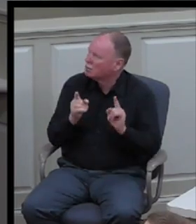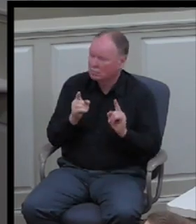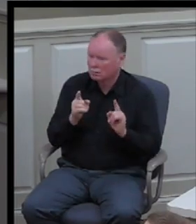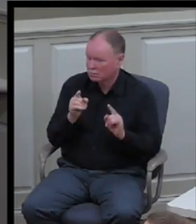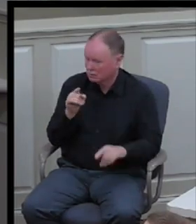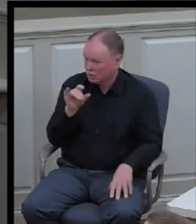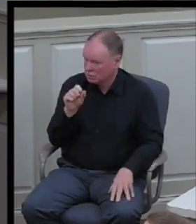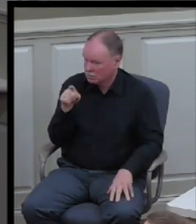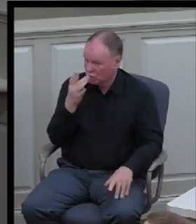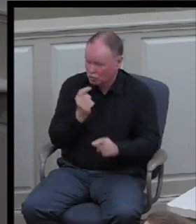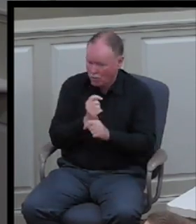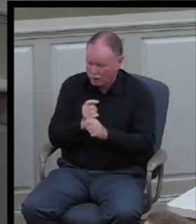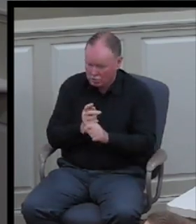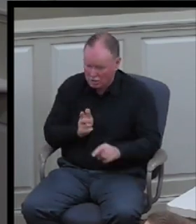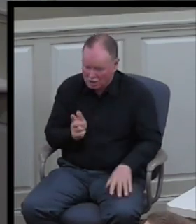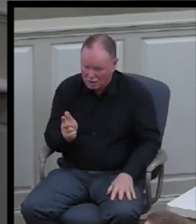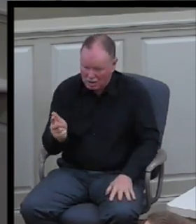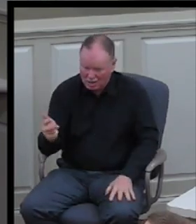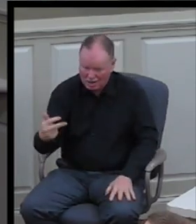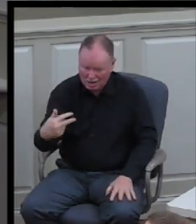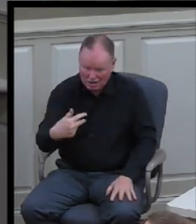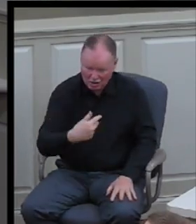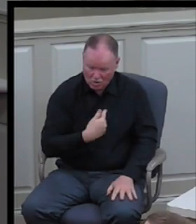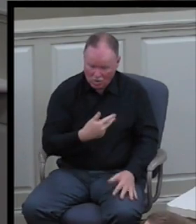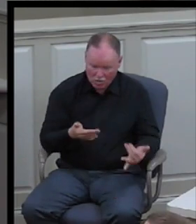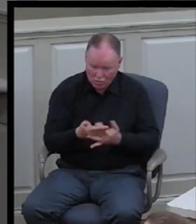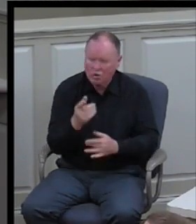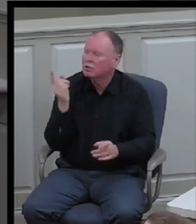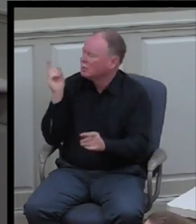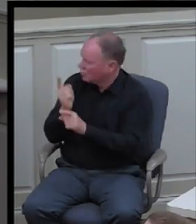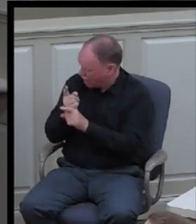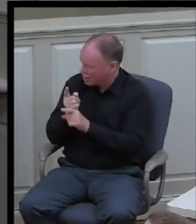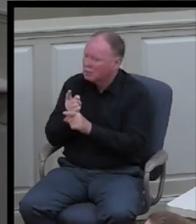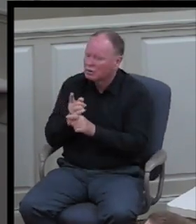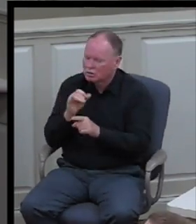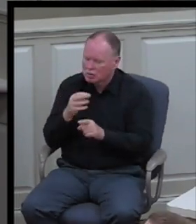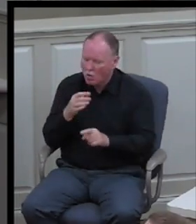so is it, are your trucks turning in the back and coming through? that's right, yeah. So